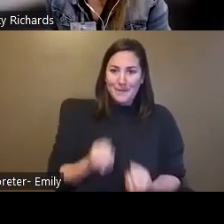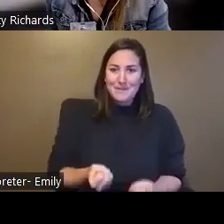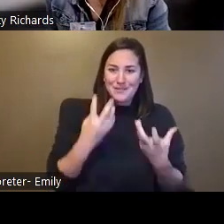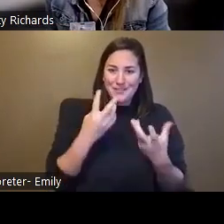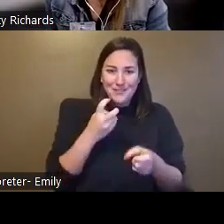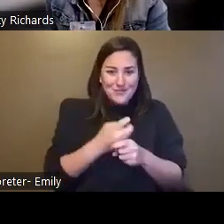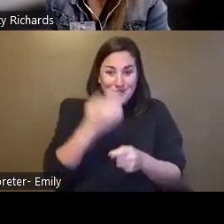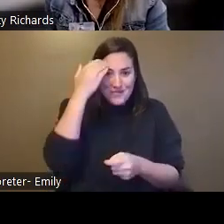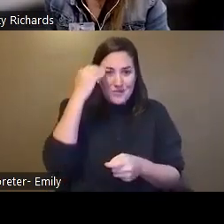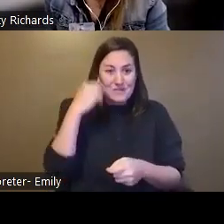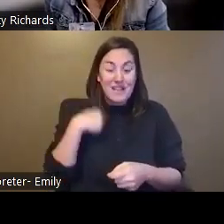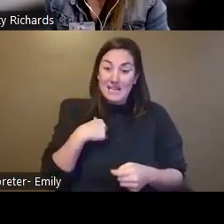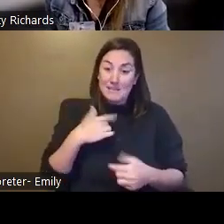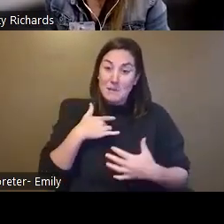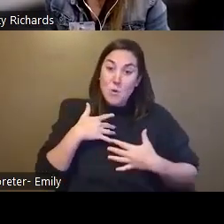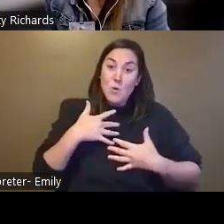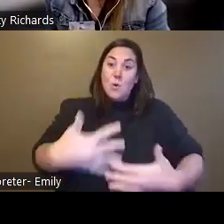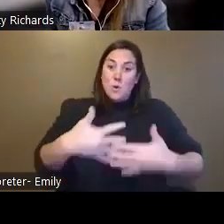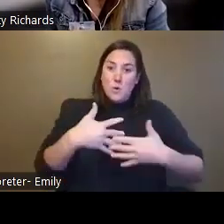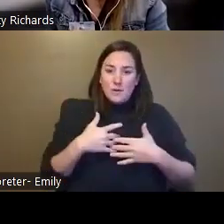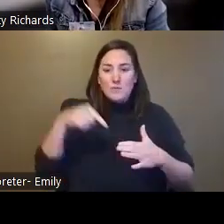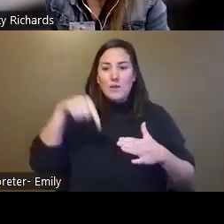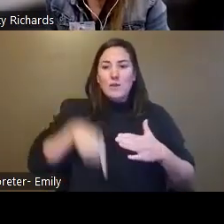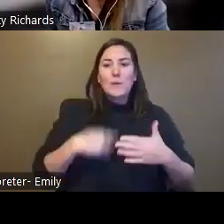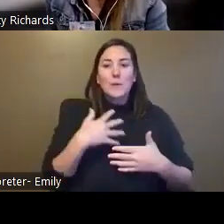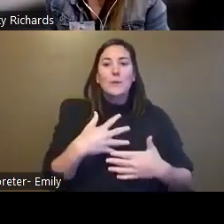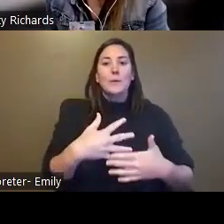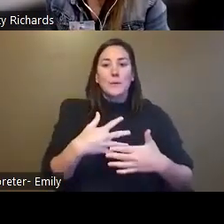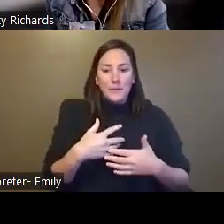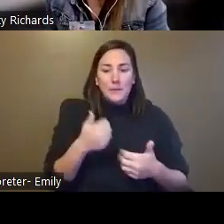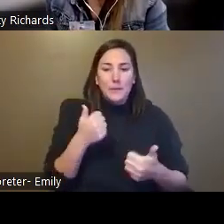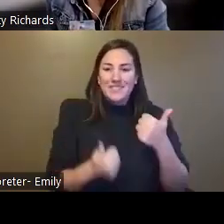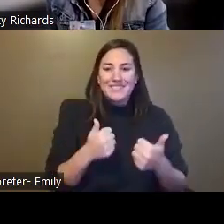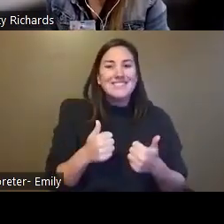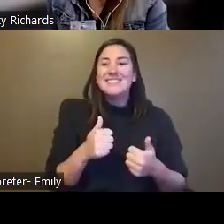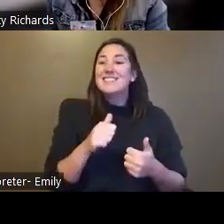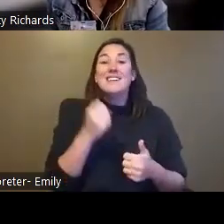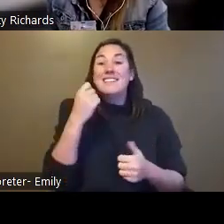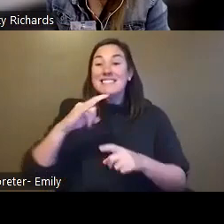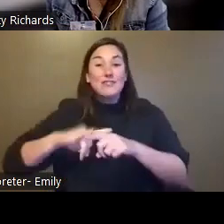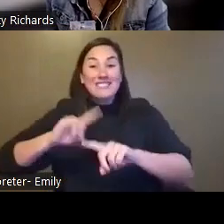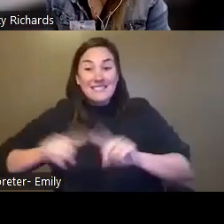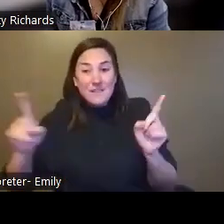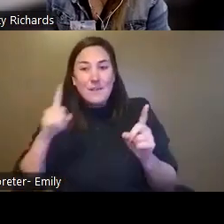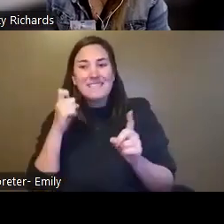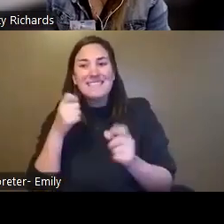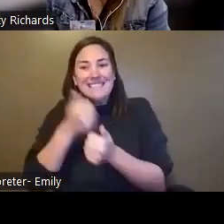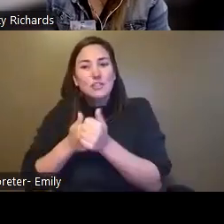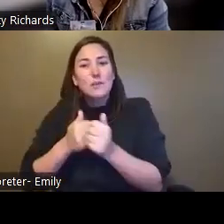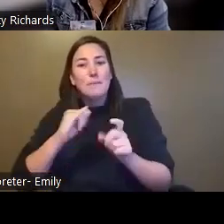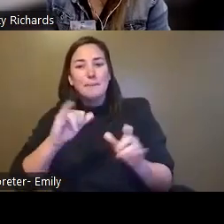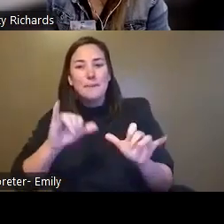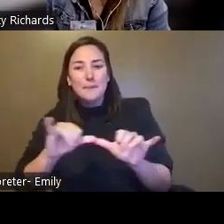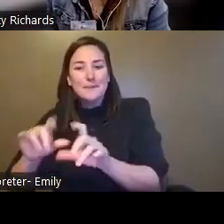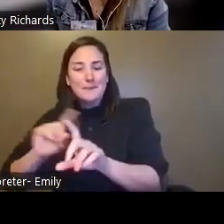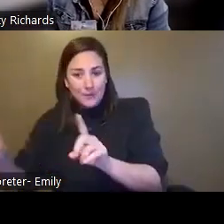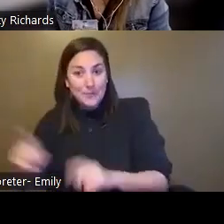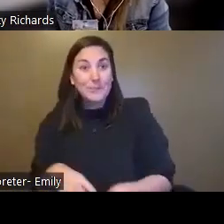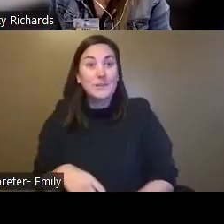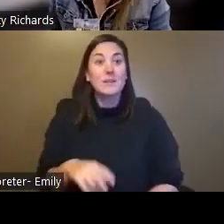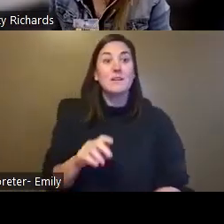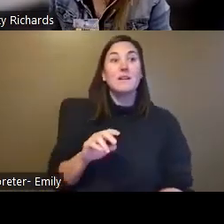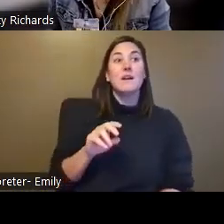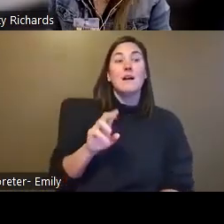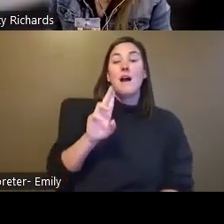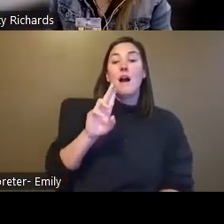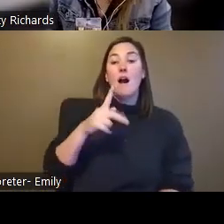because it depends on how deeply you're breathing it in, not how many cigarettes you're consuming. So the Upstate Poison Control Center, which